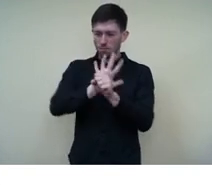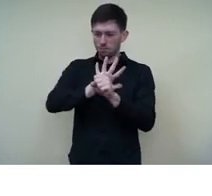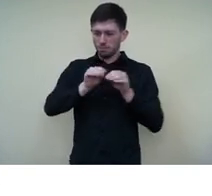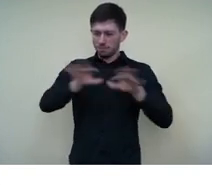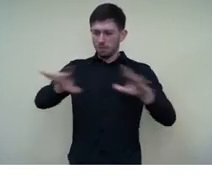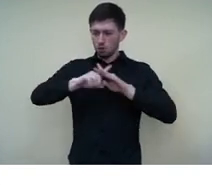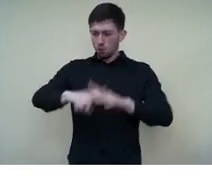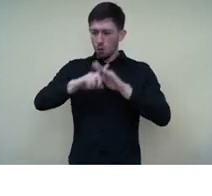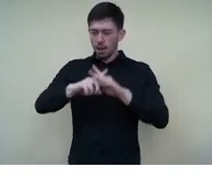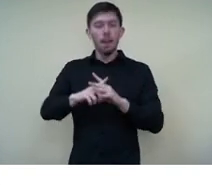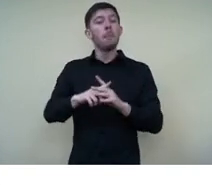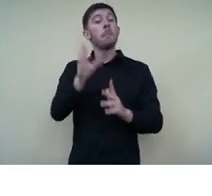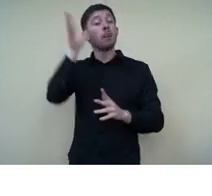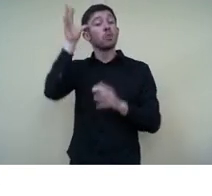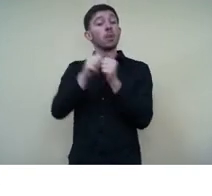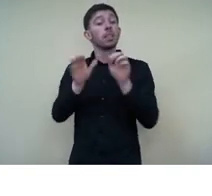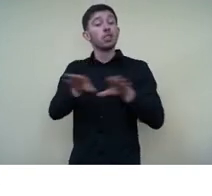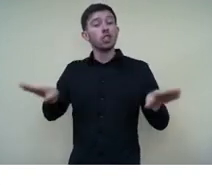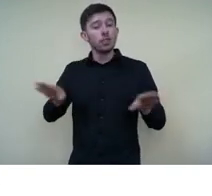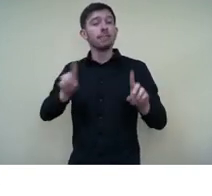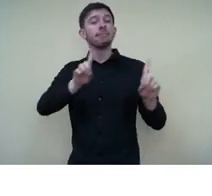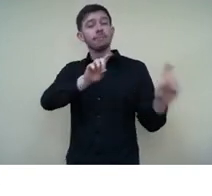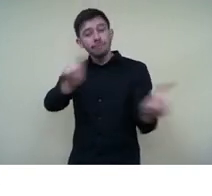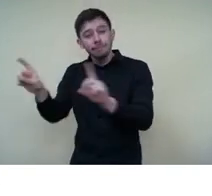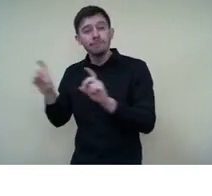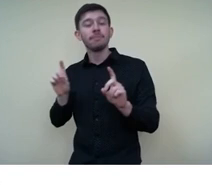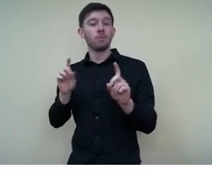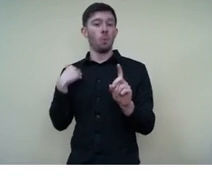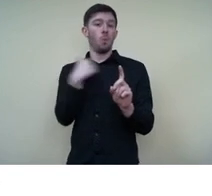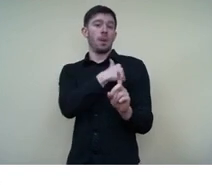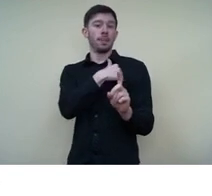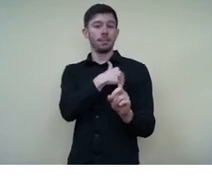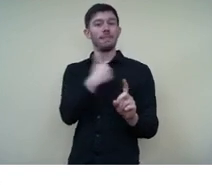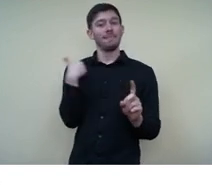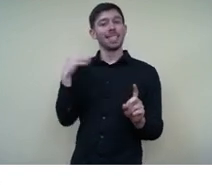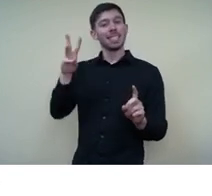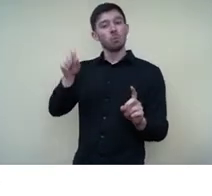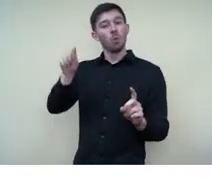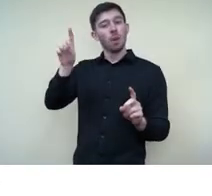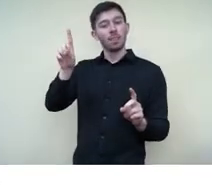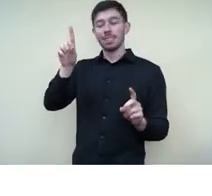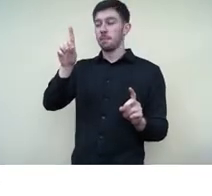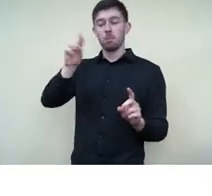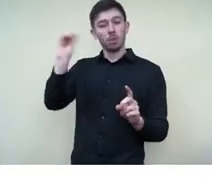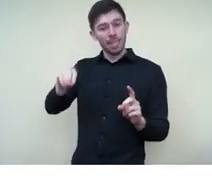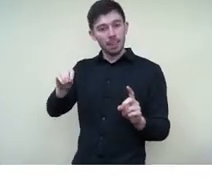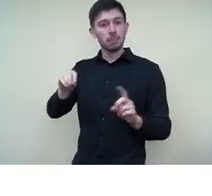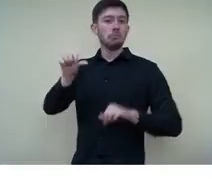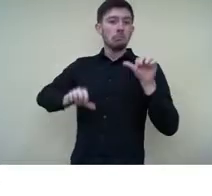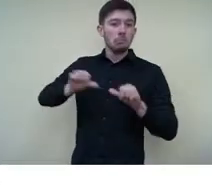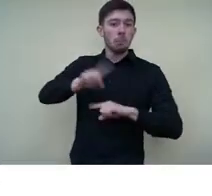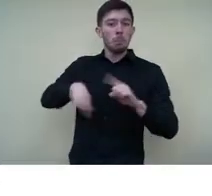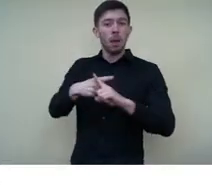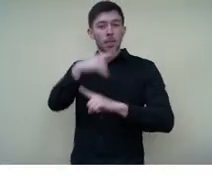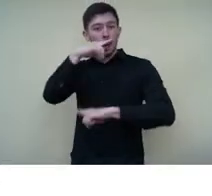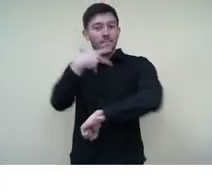it noted that parents with children that were surveyed across the nation had these vaccine attitudes. 6.1% were hesitant about routine childhood